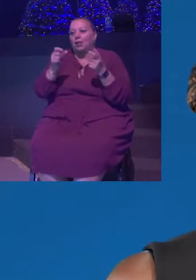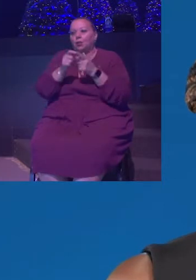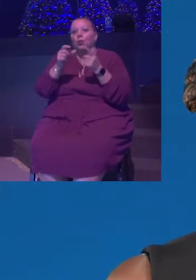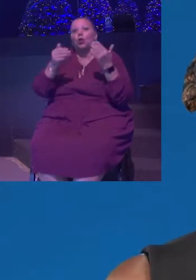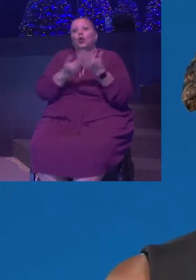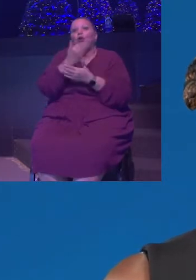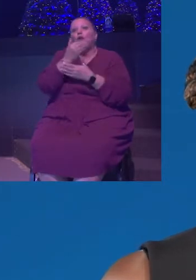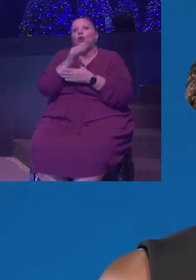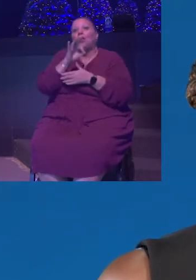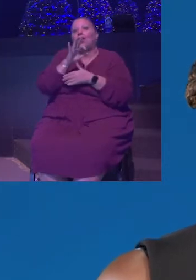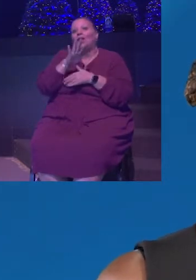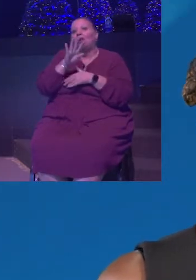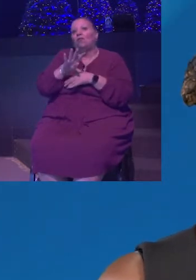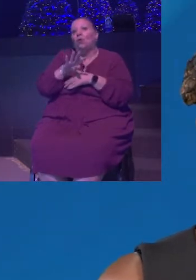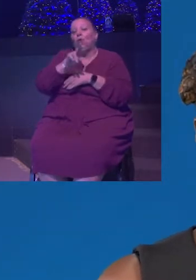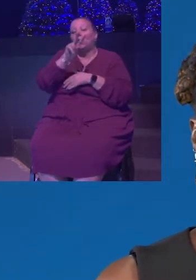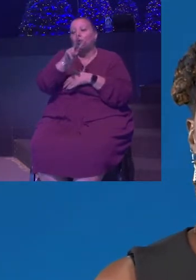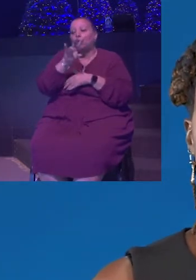to